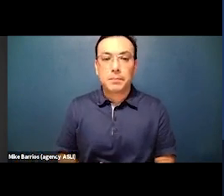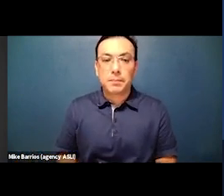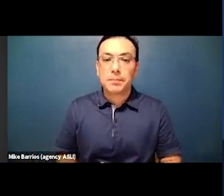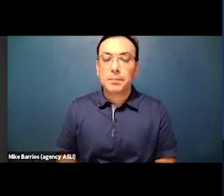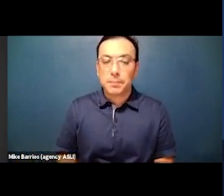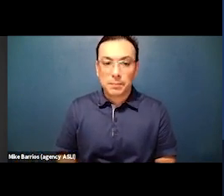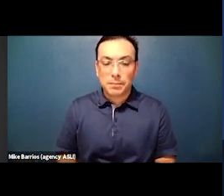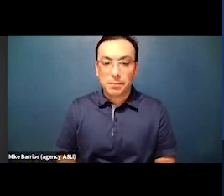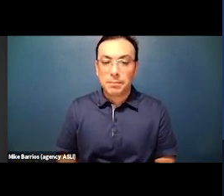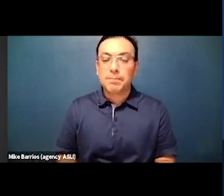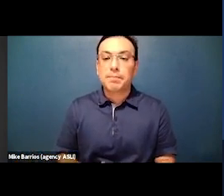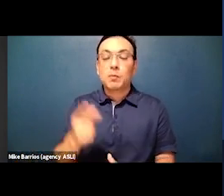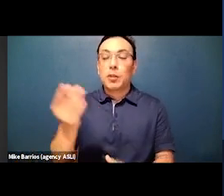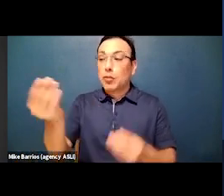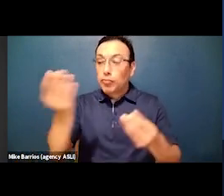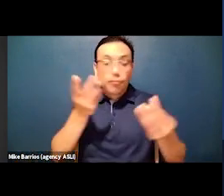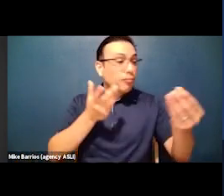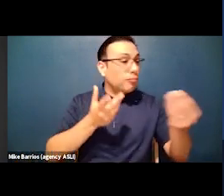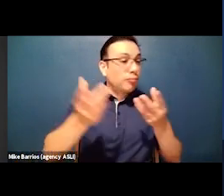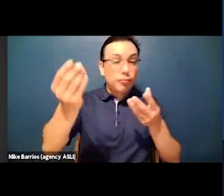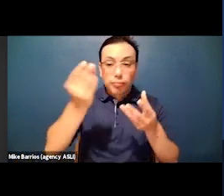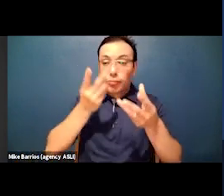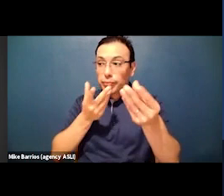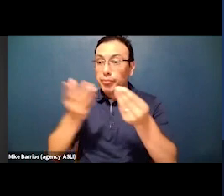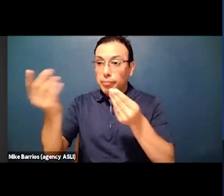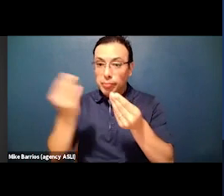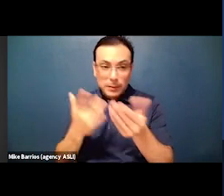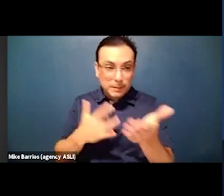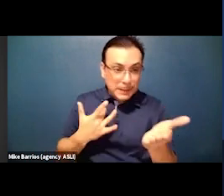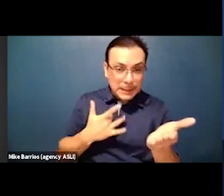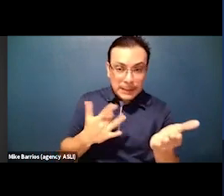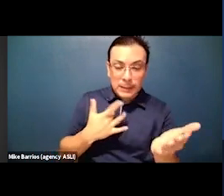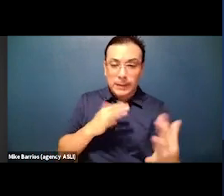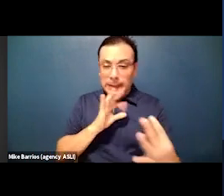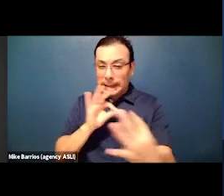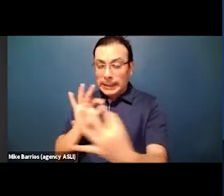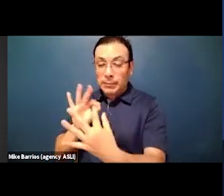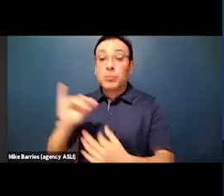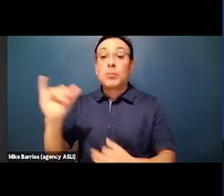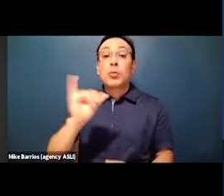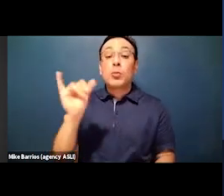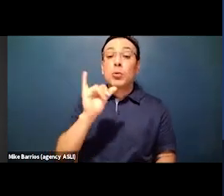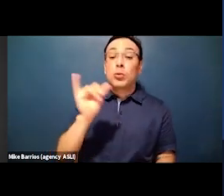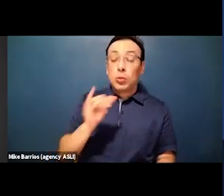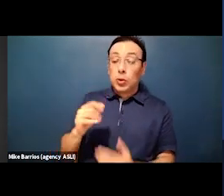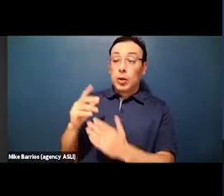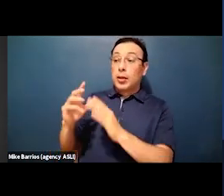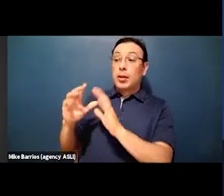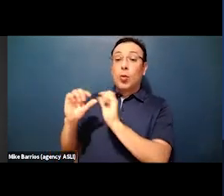updates also on what their, the community organizations are doing as well.